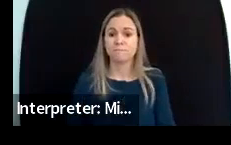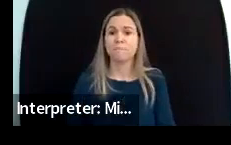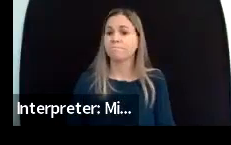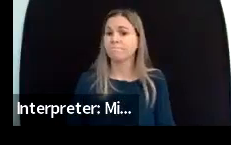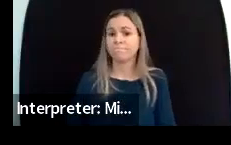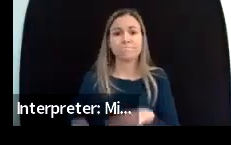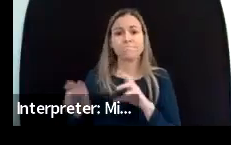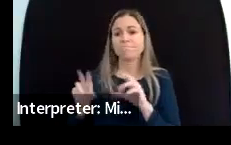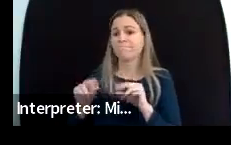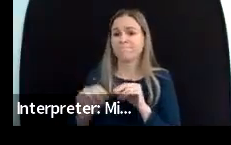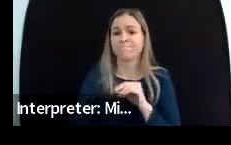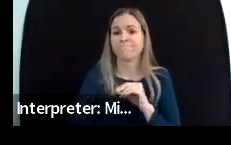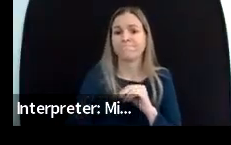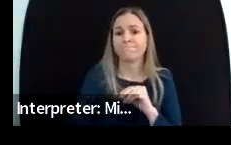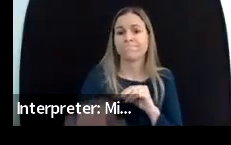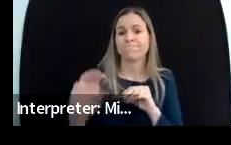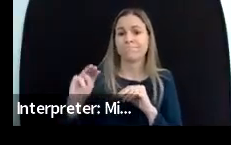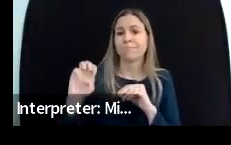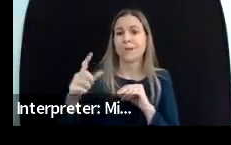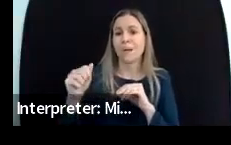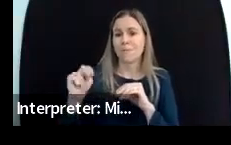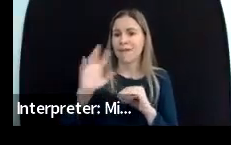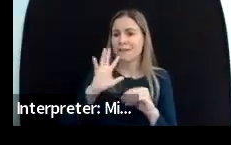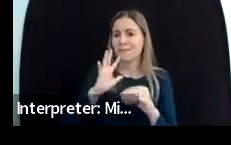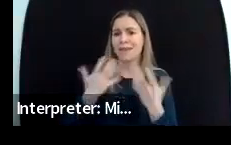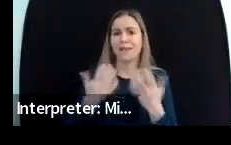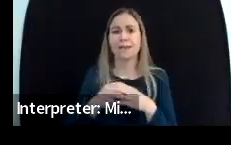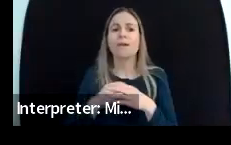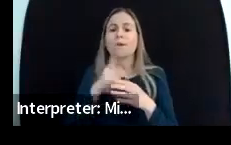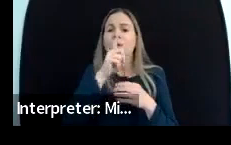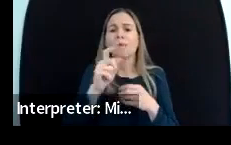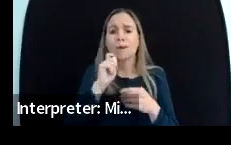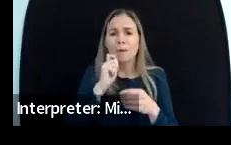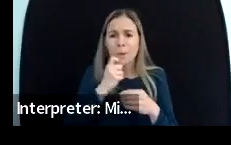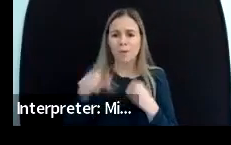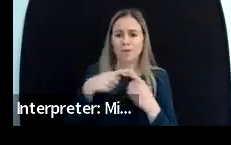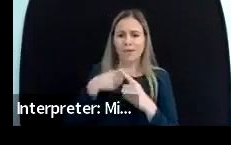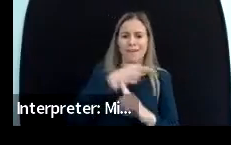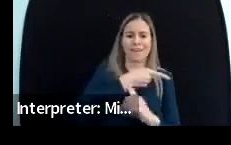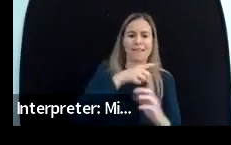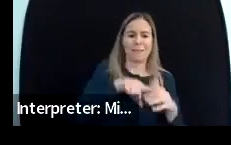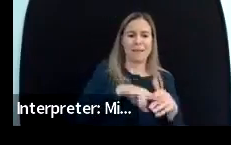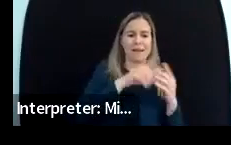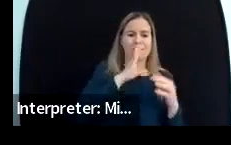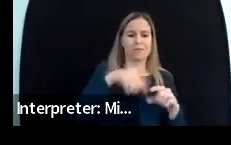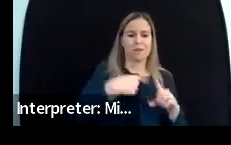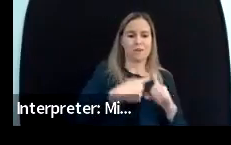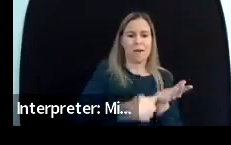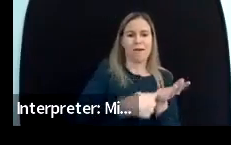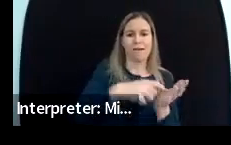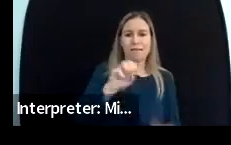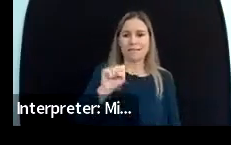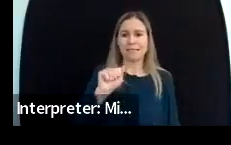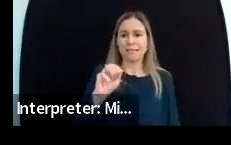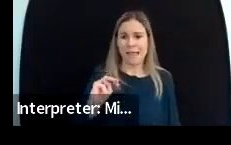No, I just wanted to, I mean, I think it was really cool actually to see when we talked about Sam at the beginning of the webinar, that this